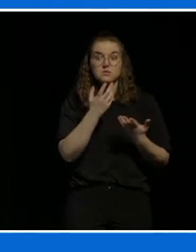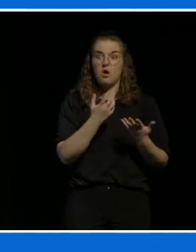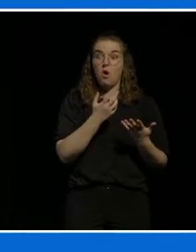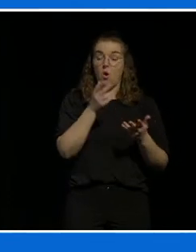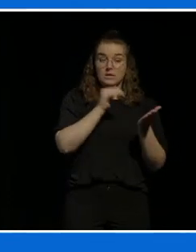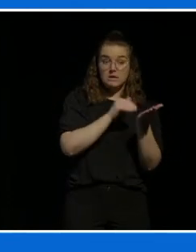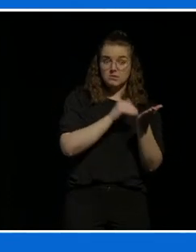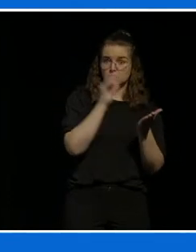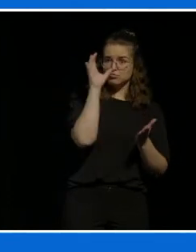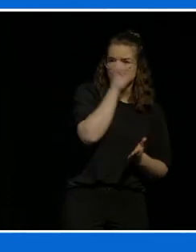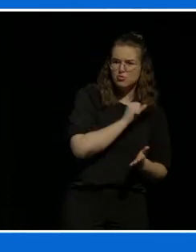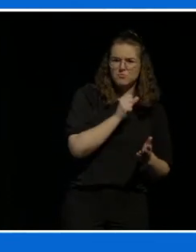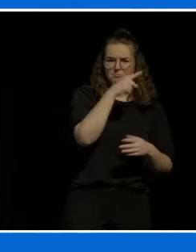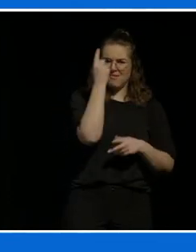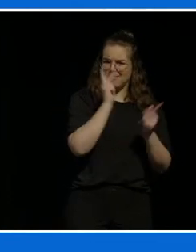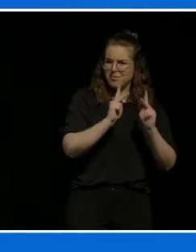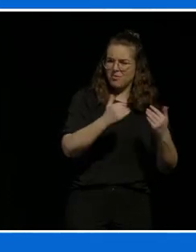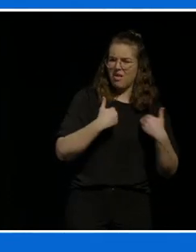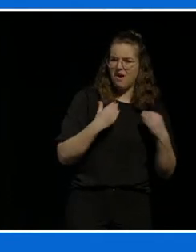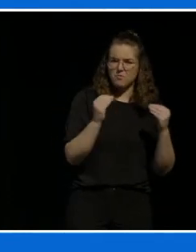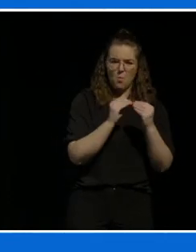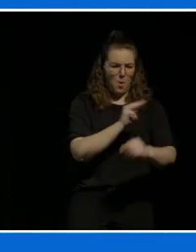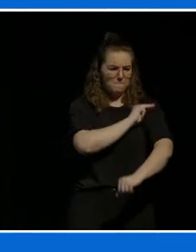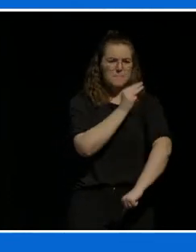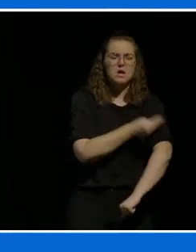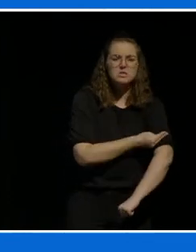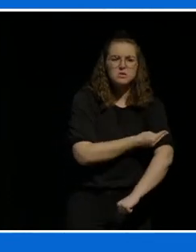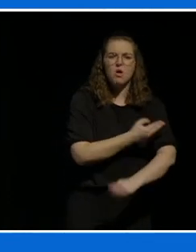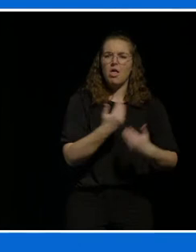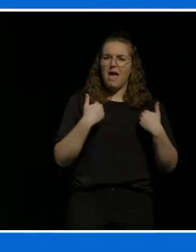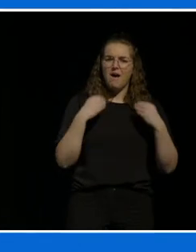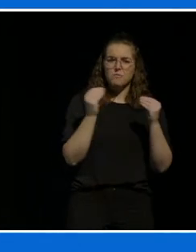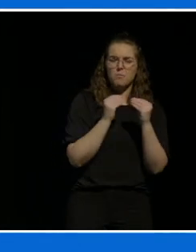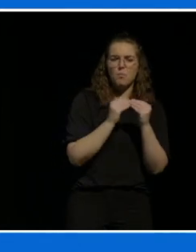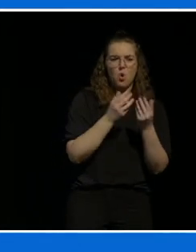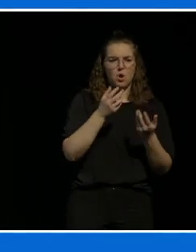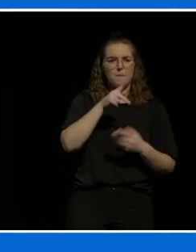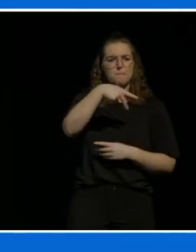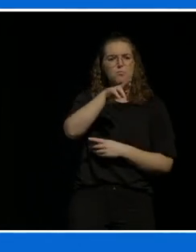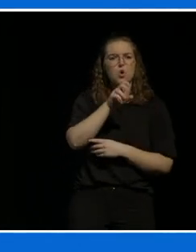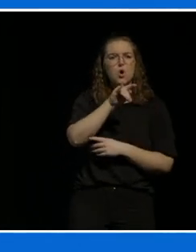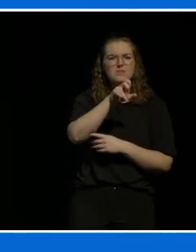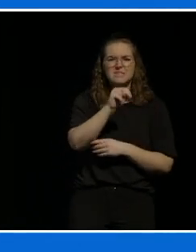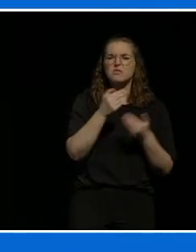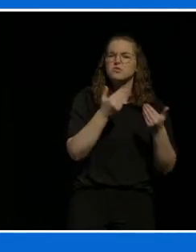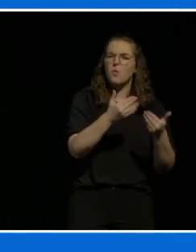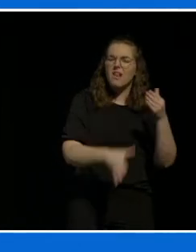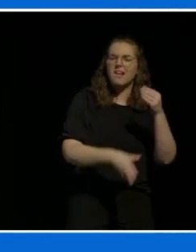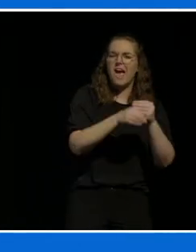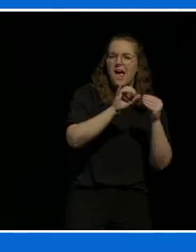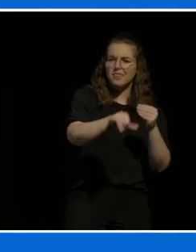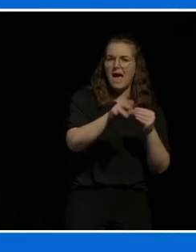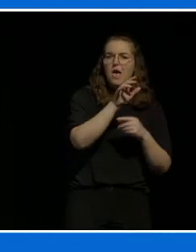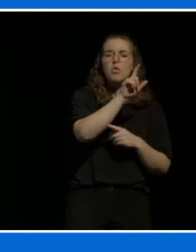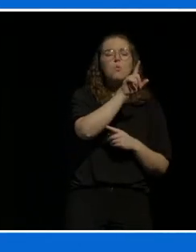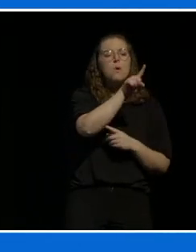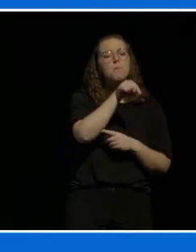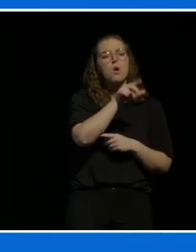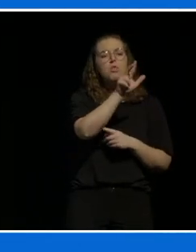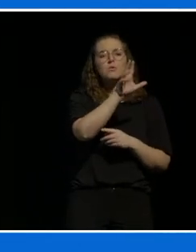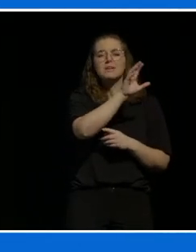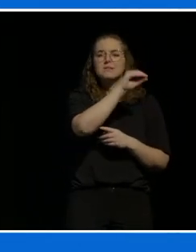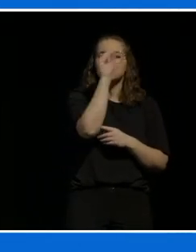greater muscle mass, so they lose more of this like creatinine protein, so let's add this 1.3 times multiplier. And the idea behind it was supposed to be